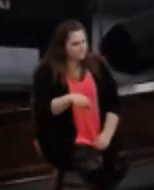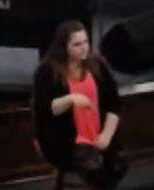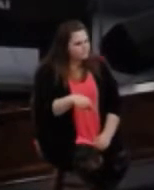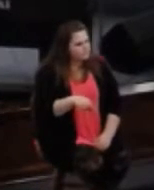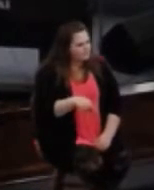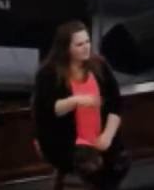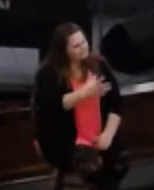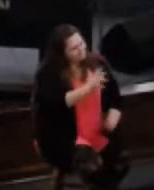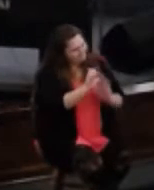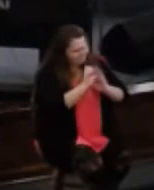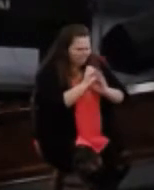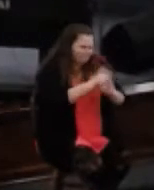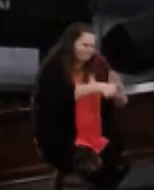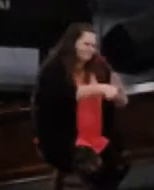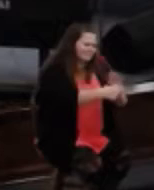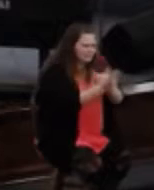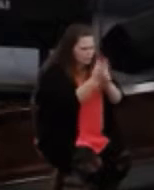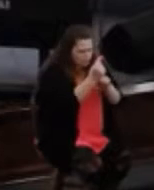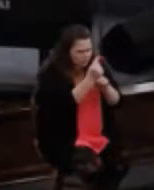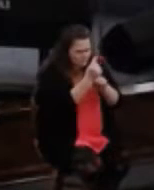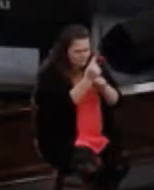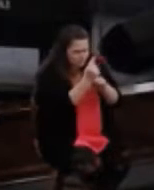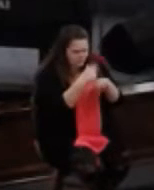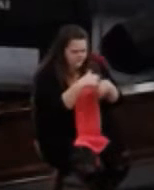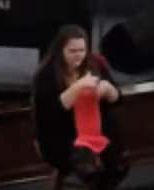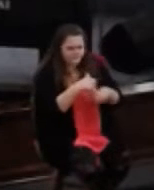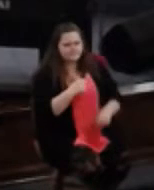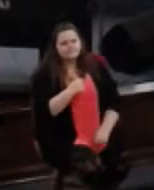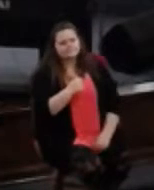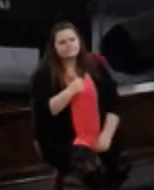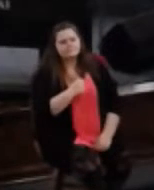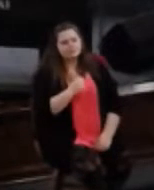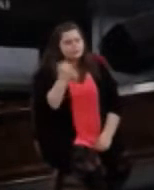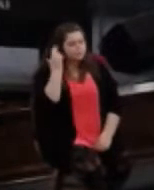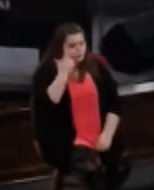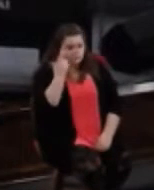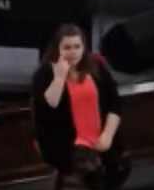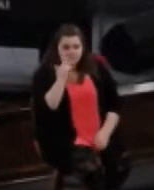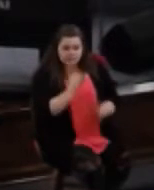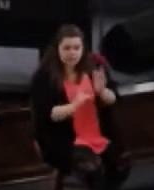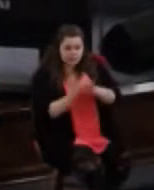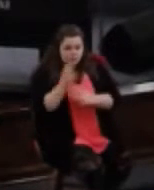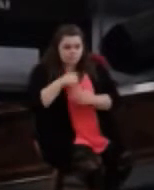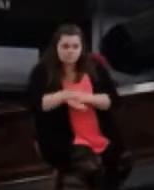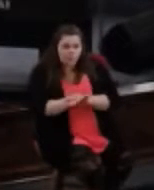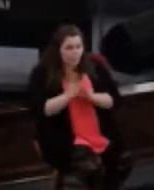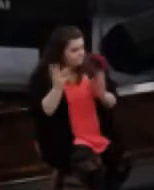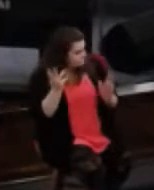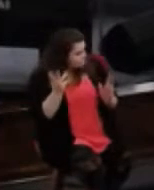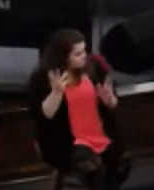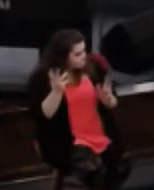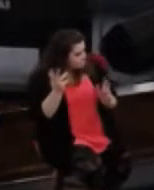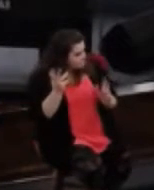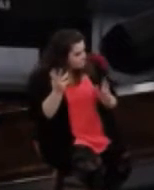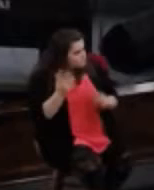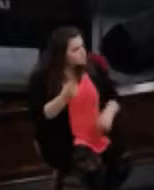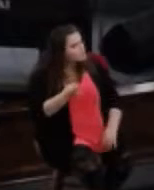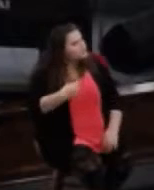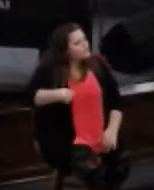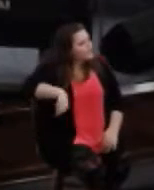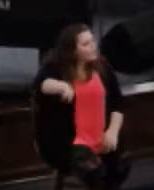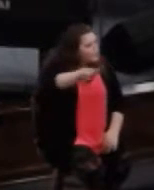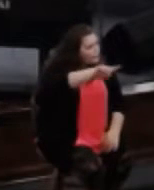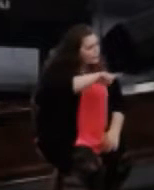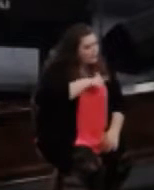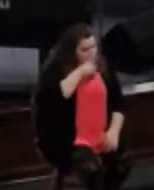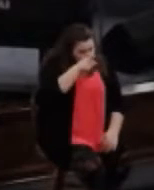Let me emphasize this one more time. The reason Jesus was born was so that we,